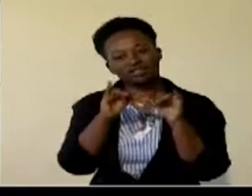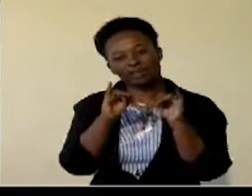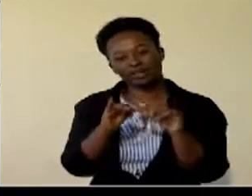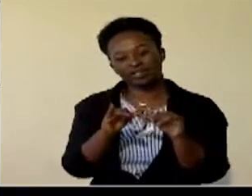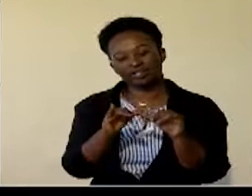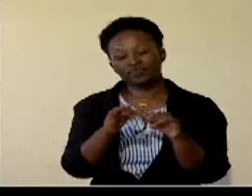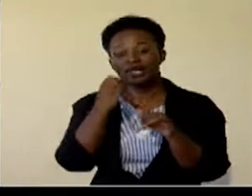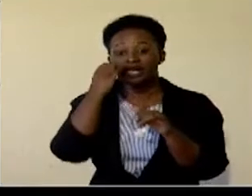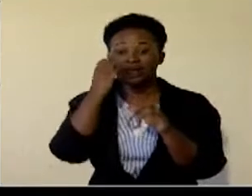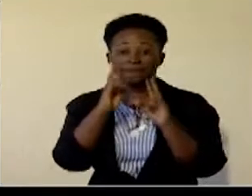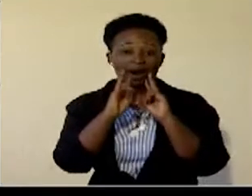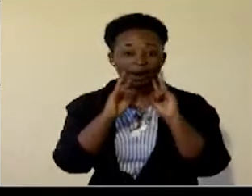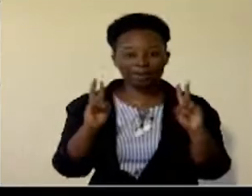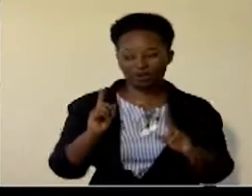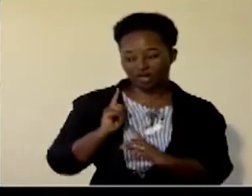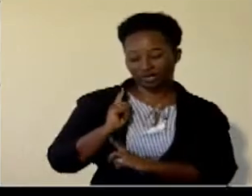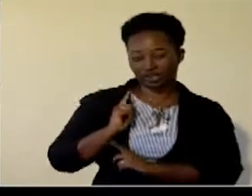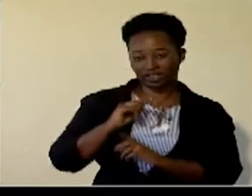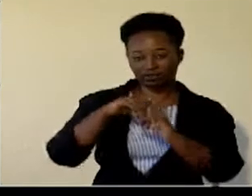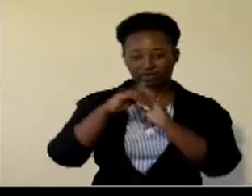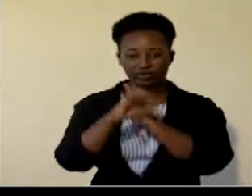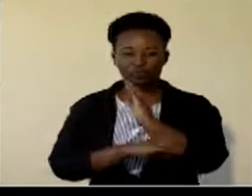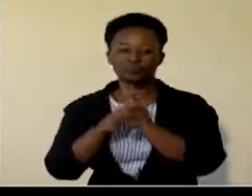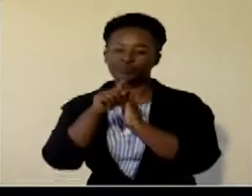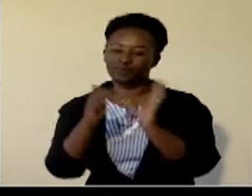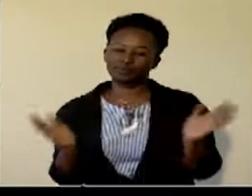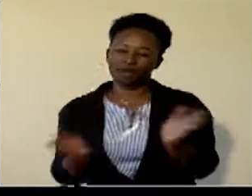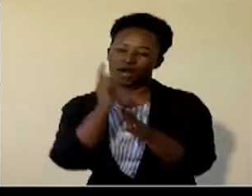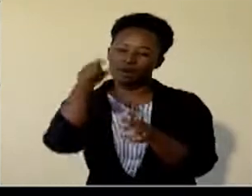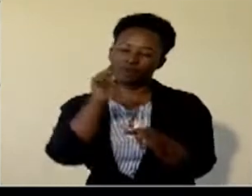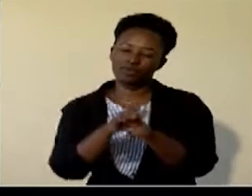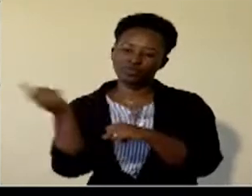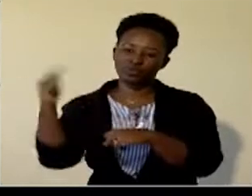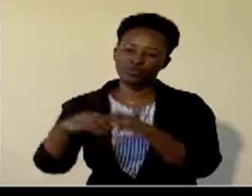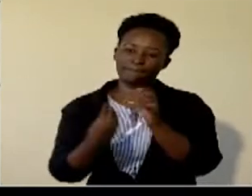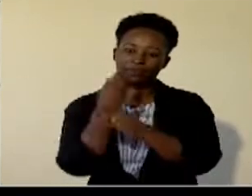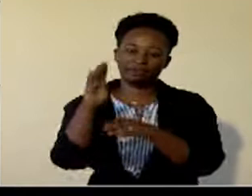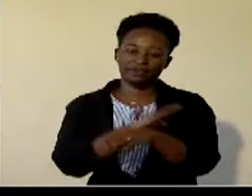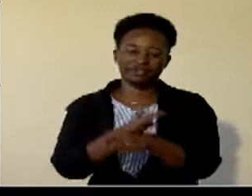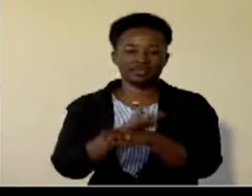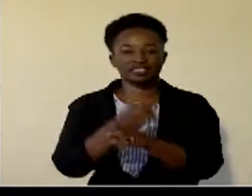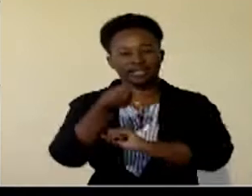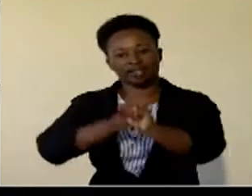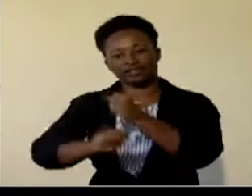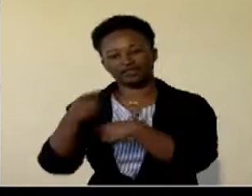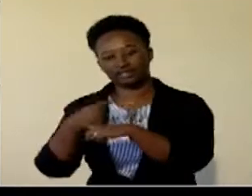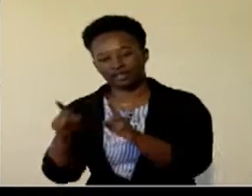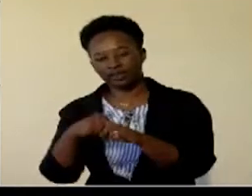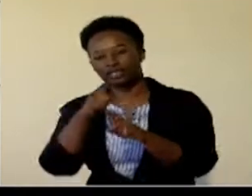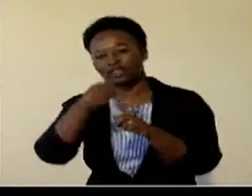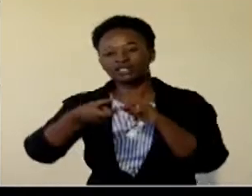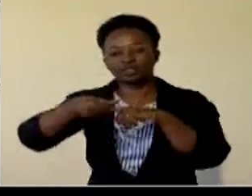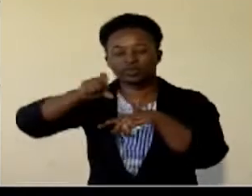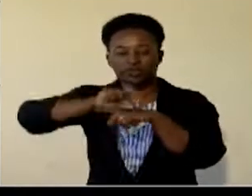if there is security in the country, this will encourage more people to invest in different activities. And this will increase